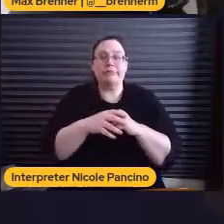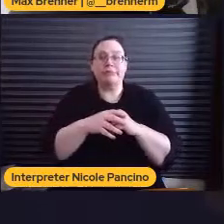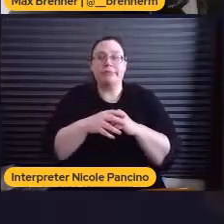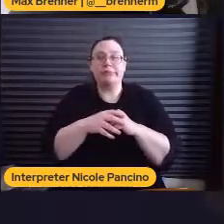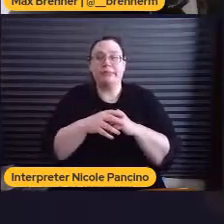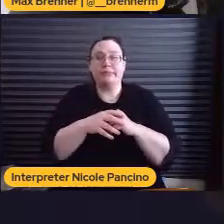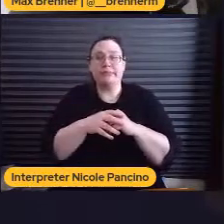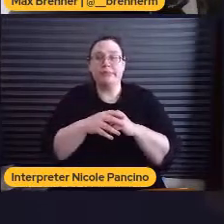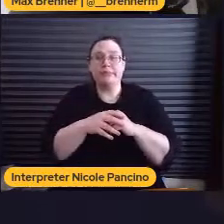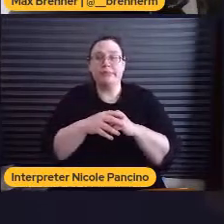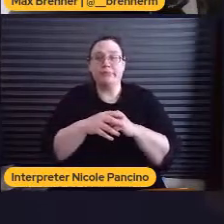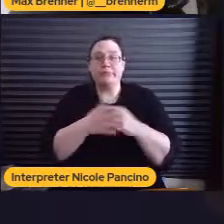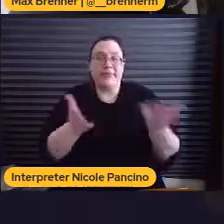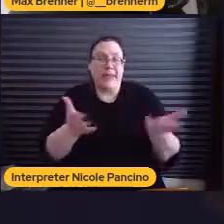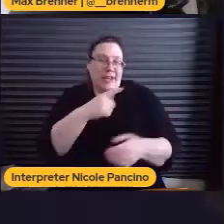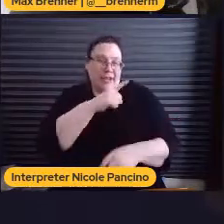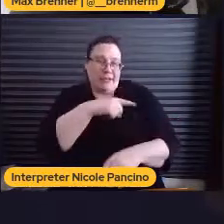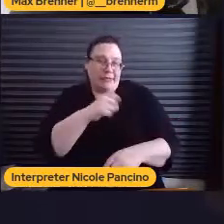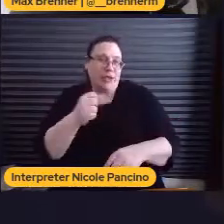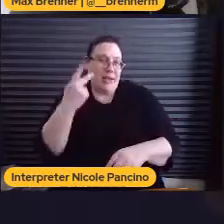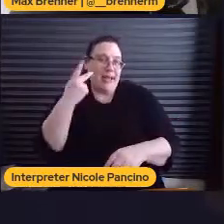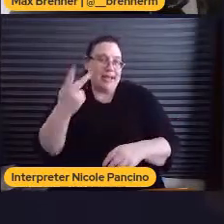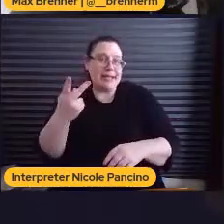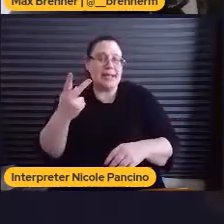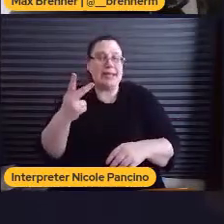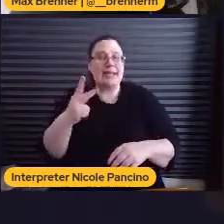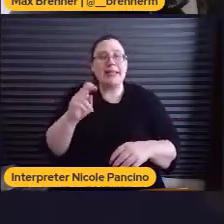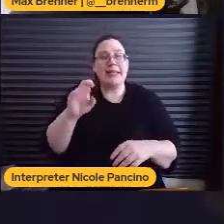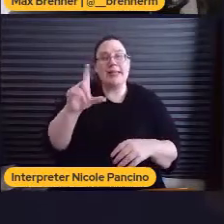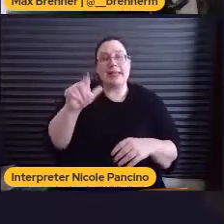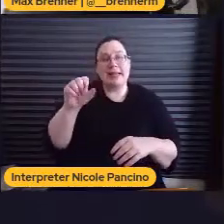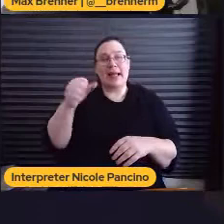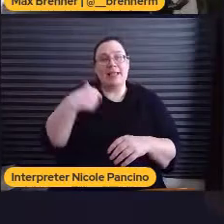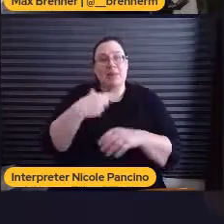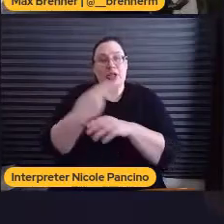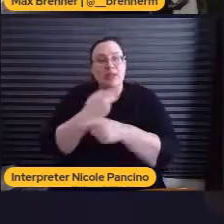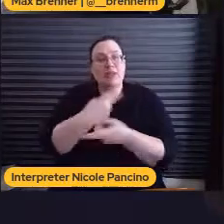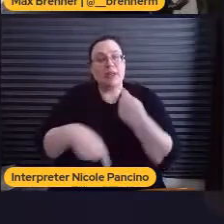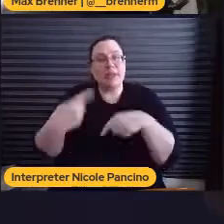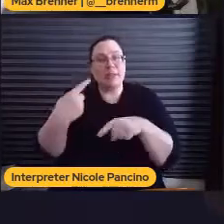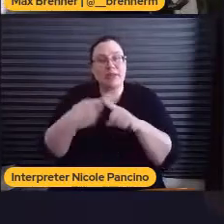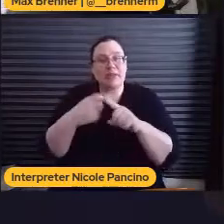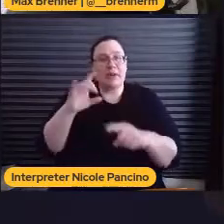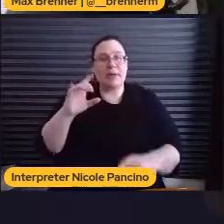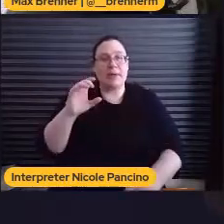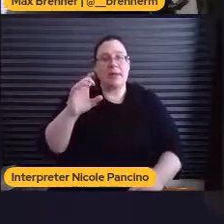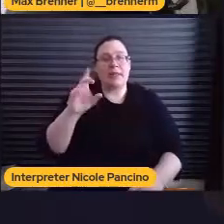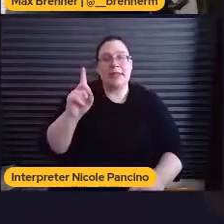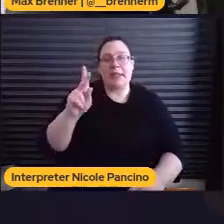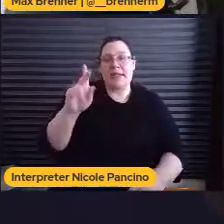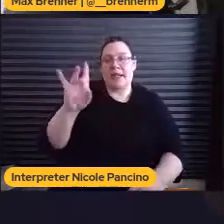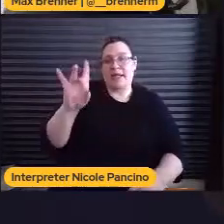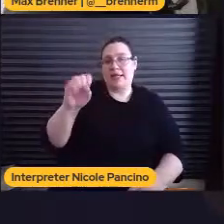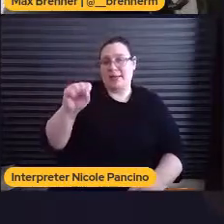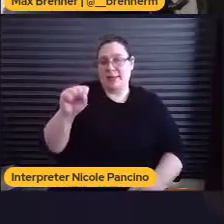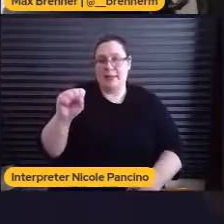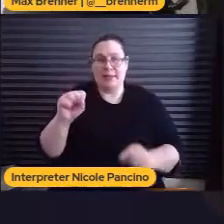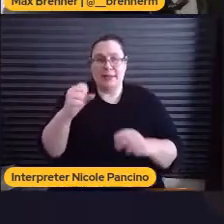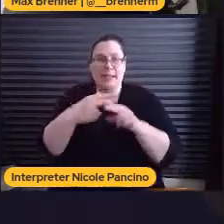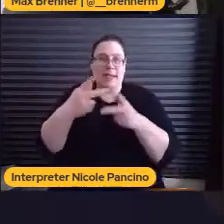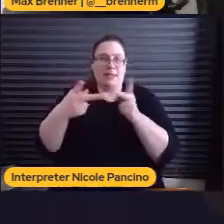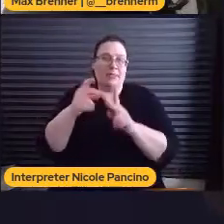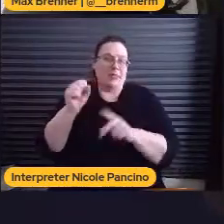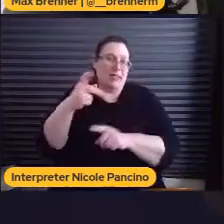In this case, you can see the class that we are using here is coming from the cdk8s namespace. So that's pretty much